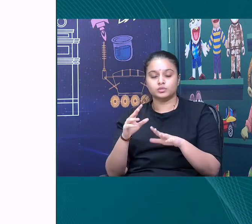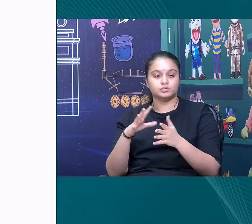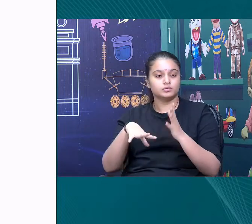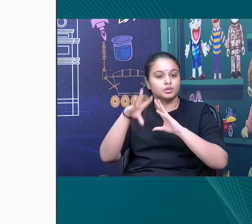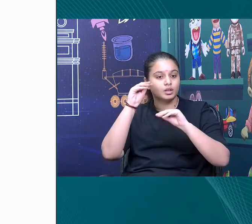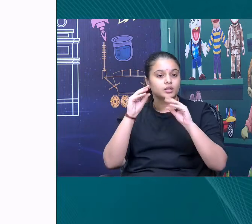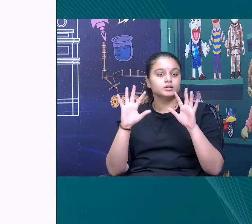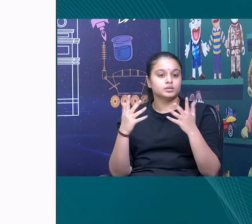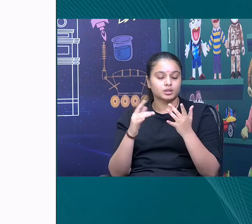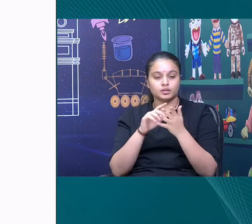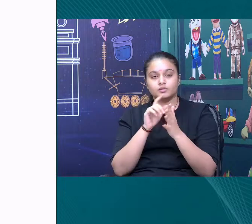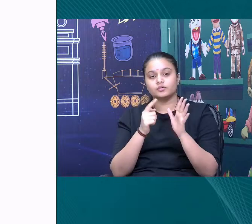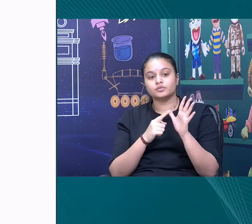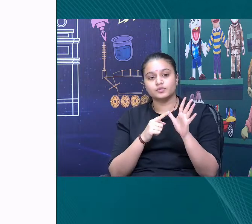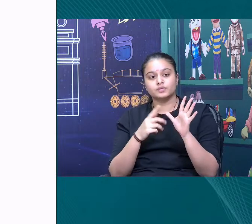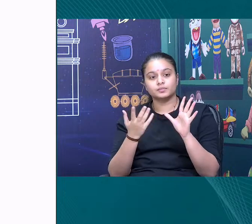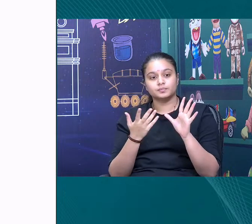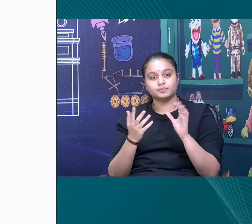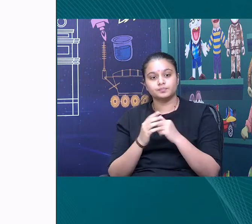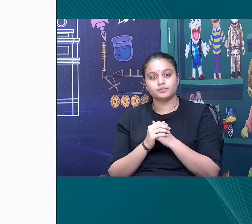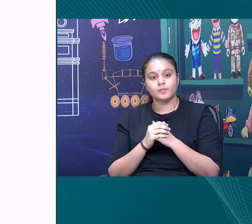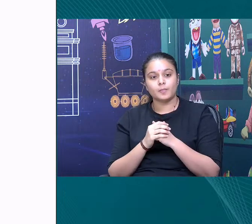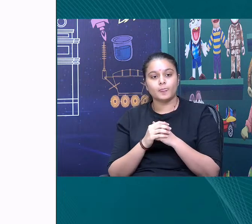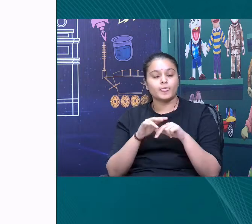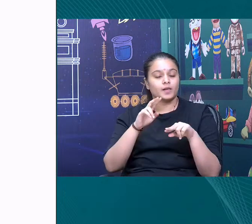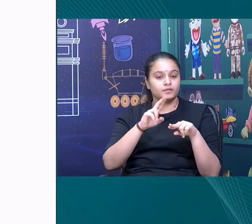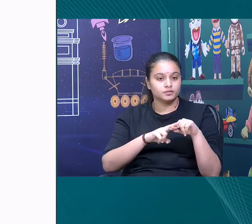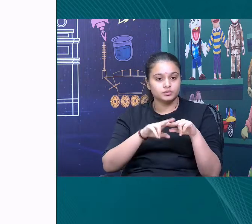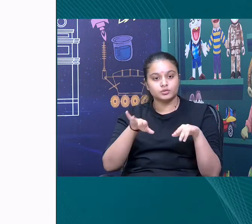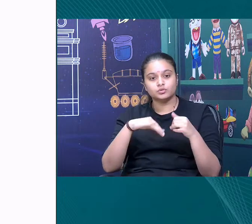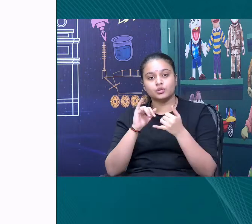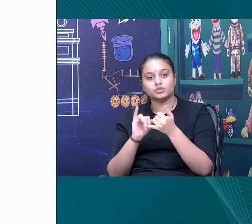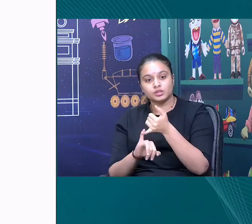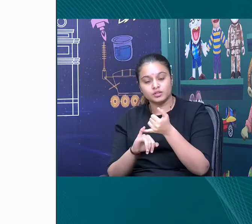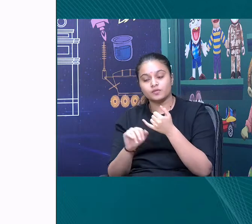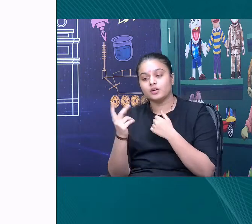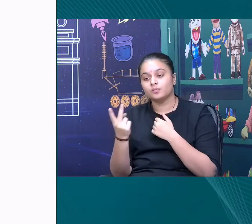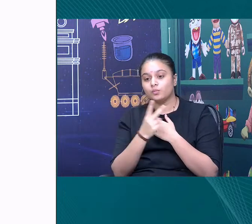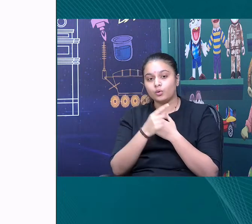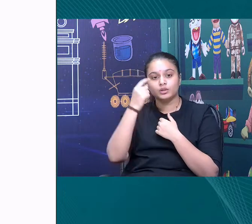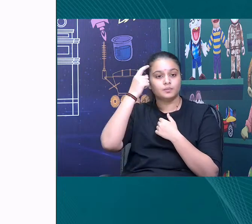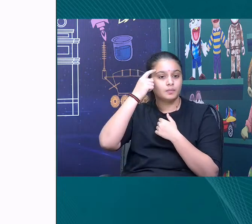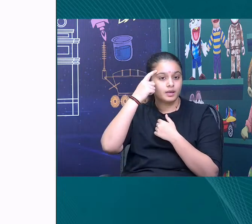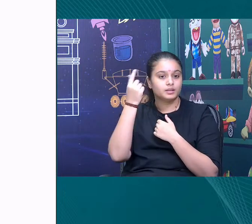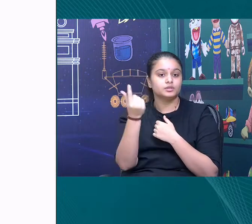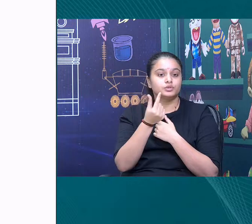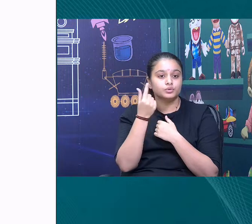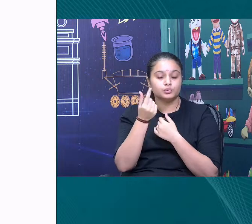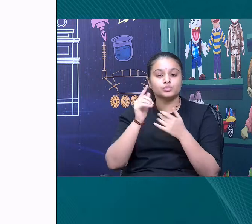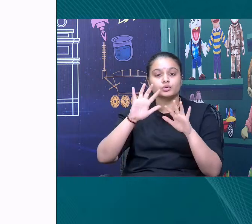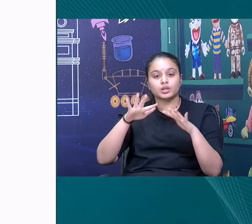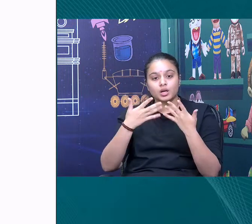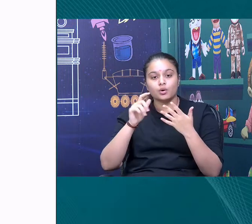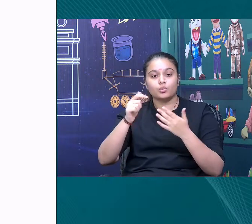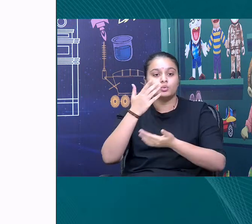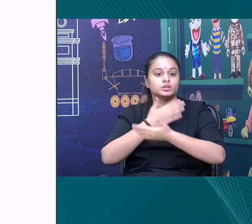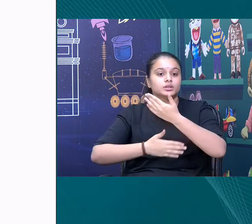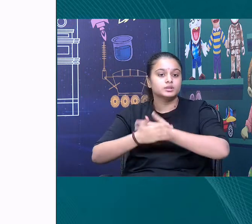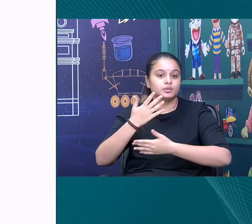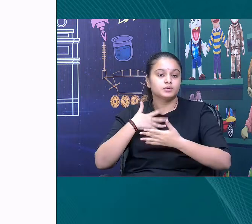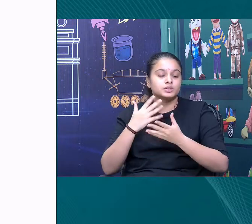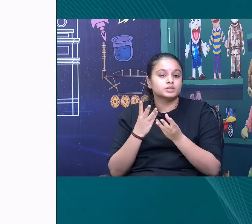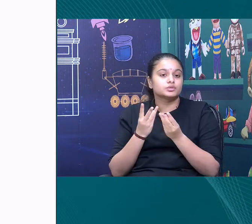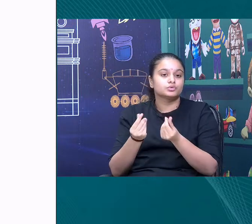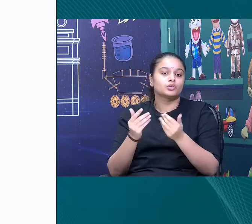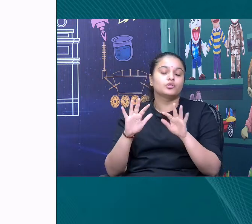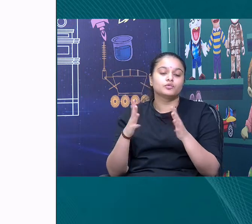is, how do Firdaus and Stephen Hawking use their minds to overcome their disabilities or